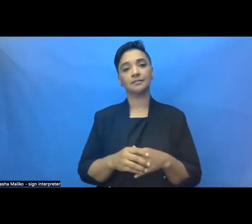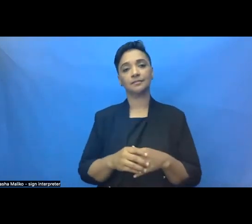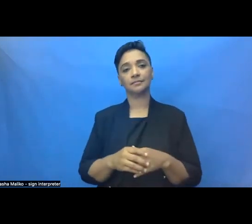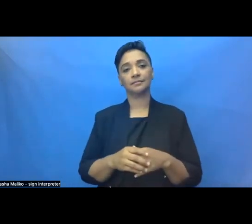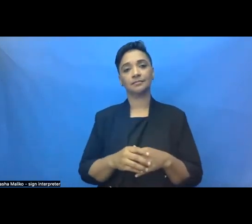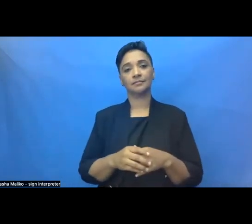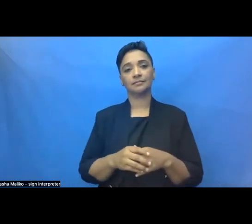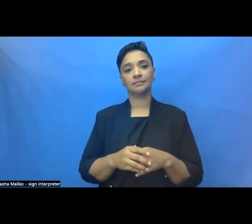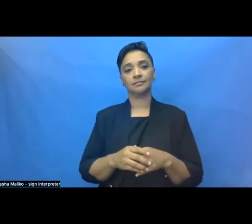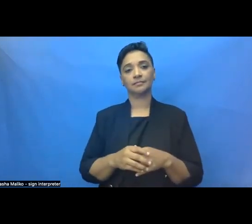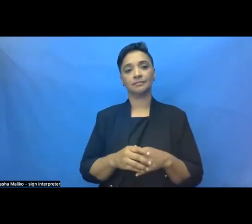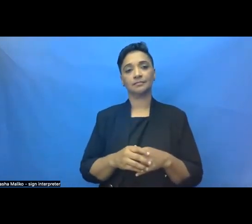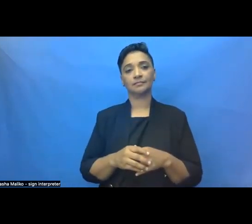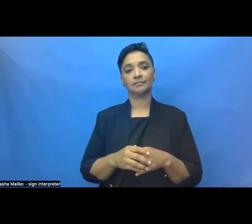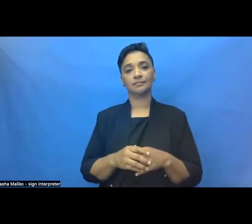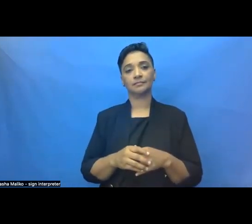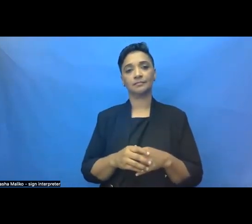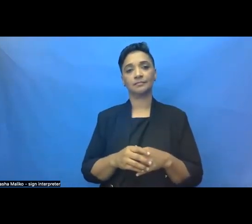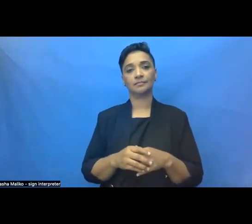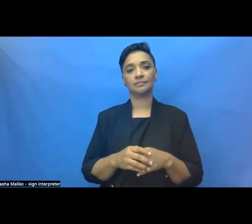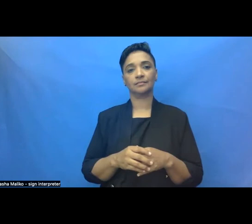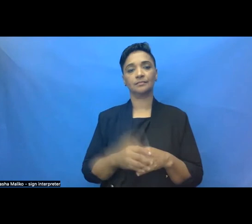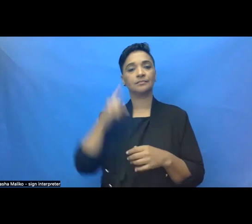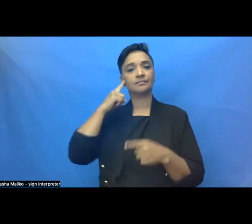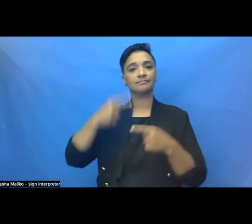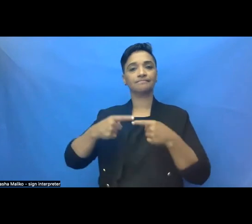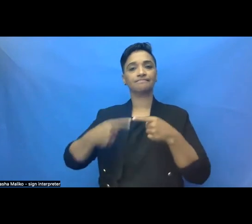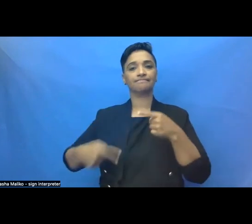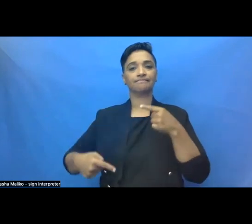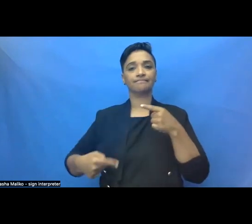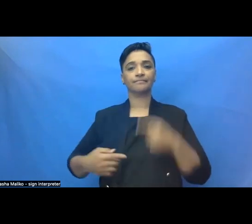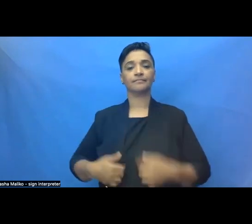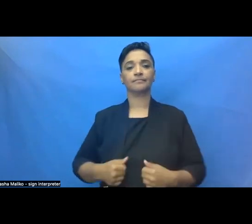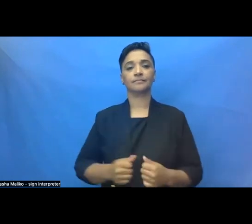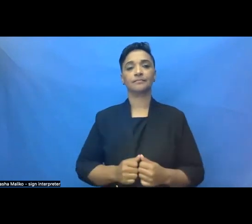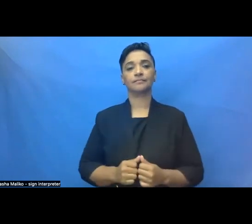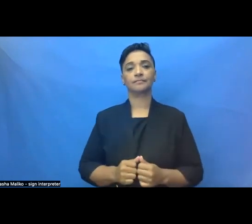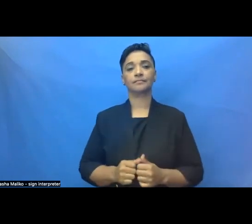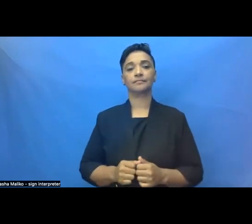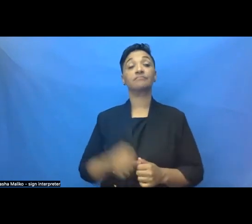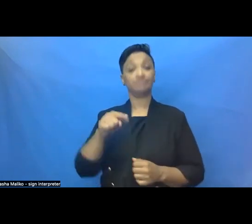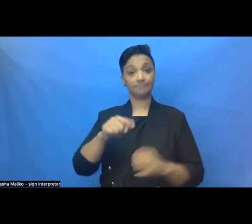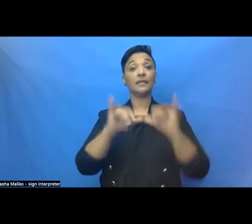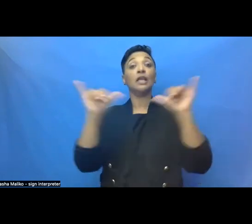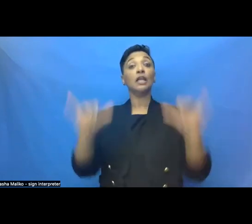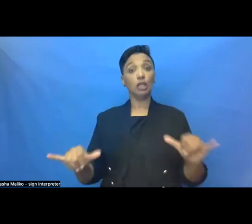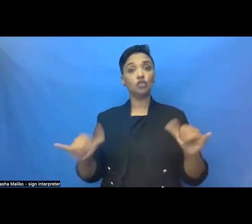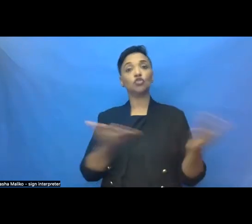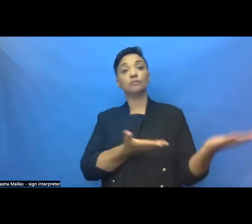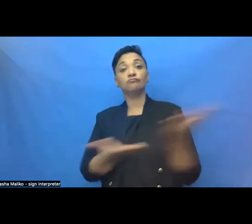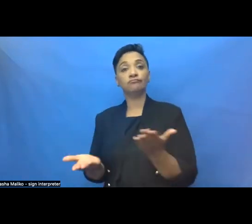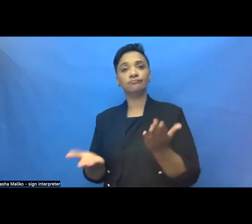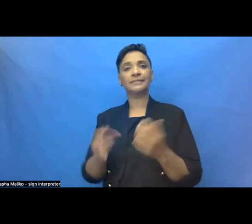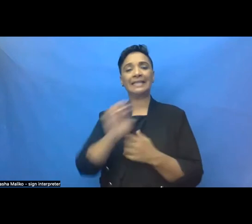complex and high care needs. Also, these are the same institutions that hosted children from the East,